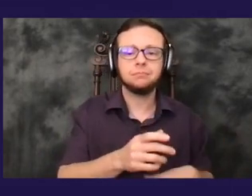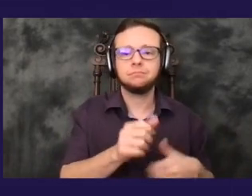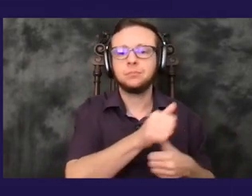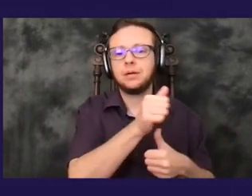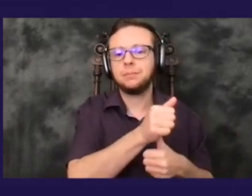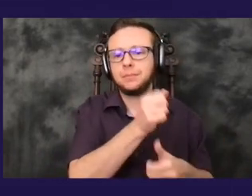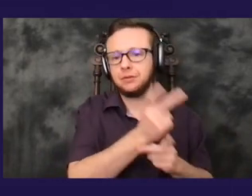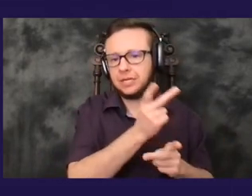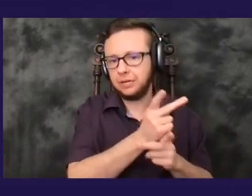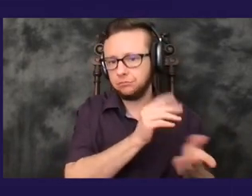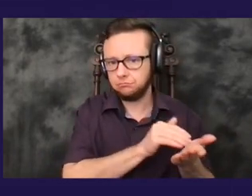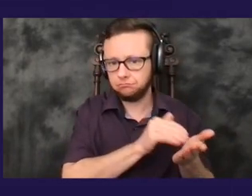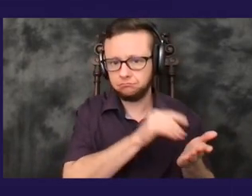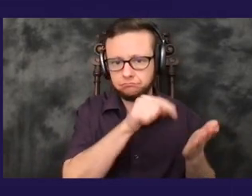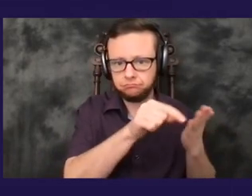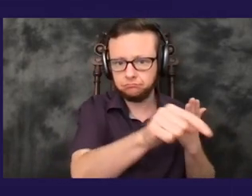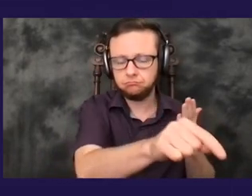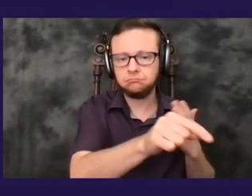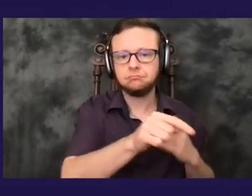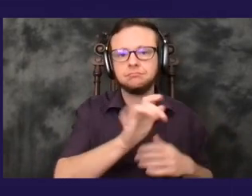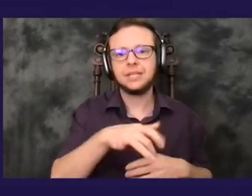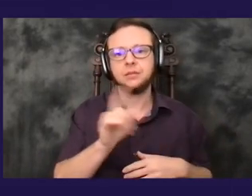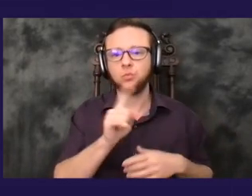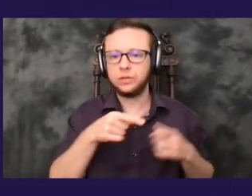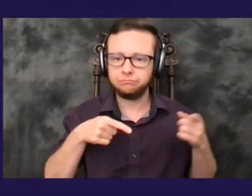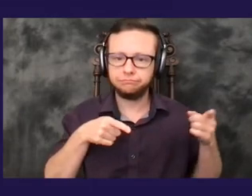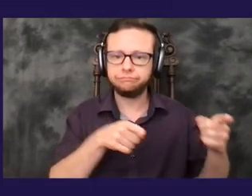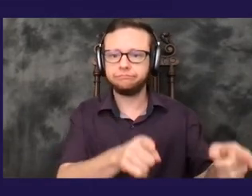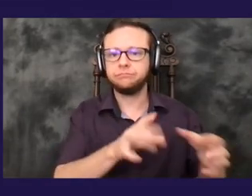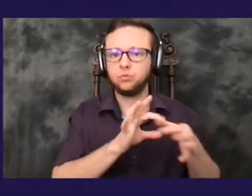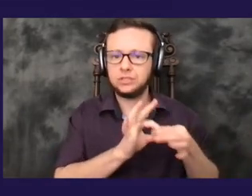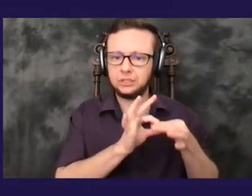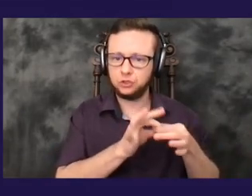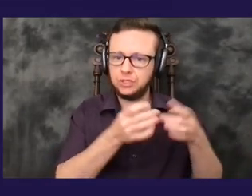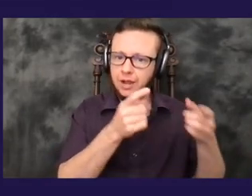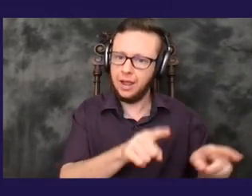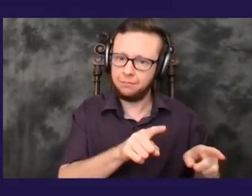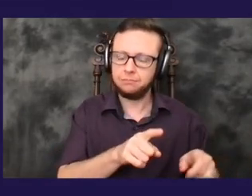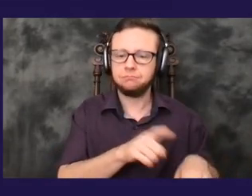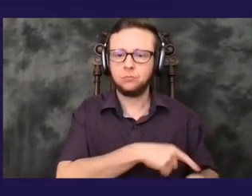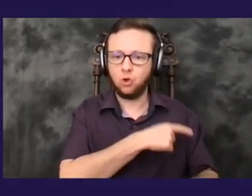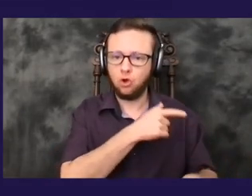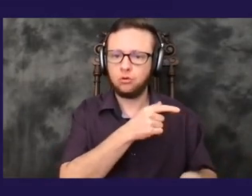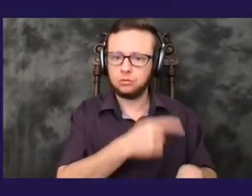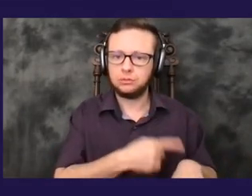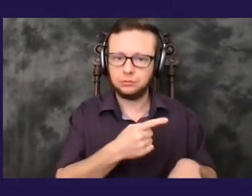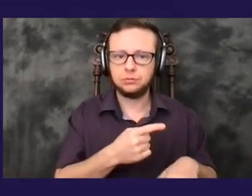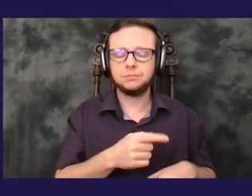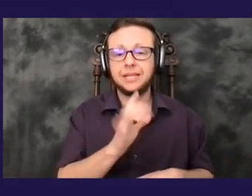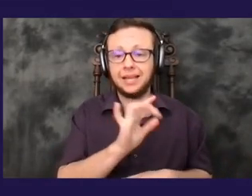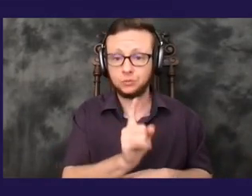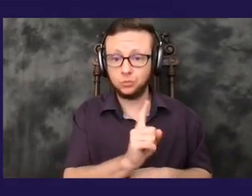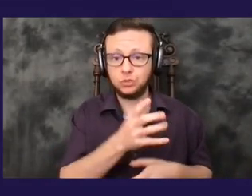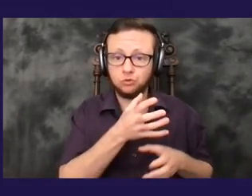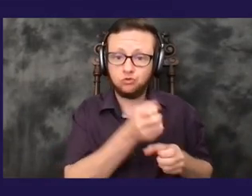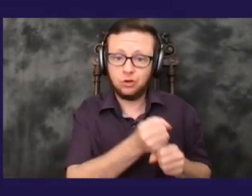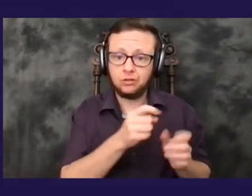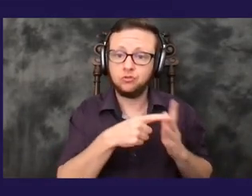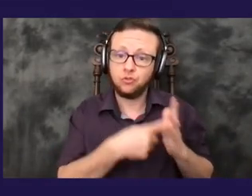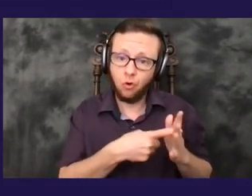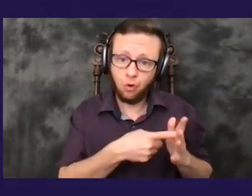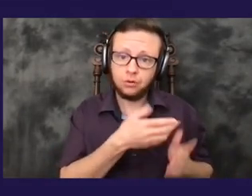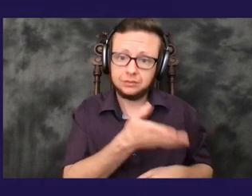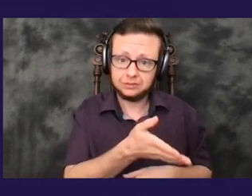care practices are where the longitudinal relationships happen. That's where the trust starts. And that's where